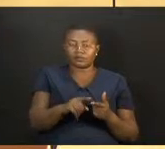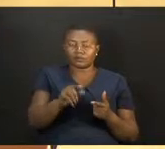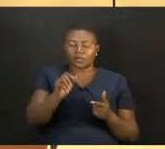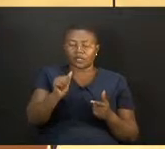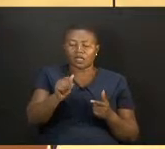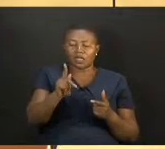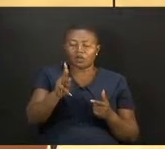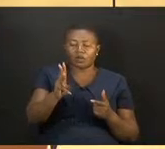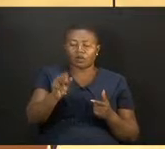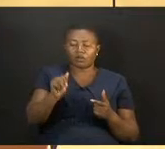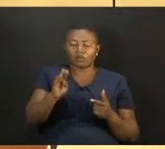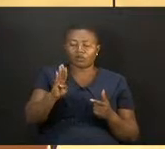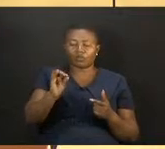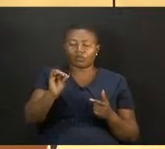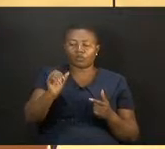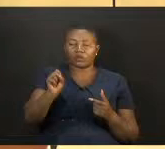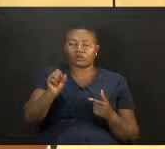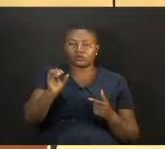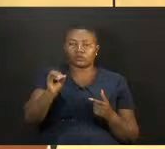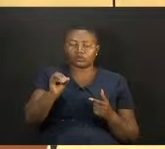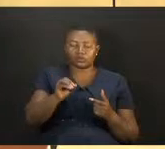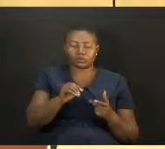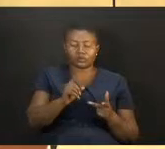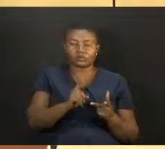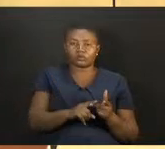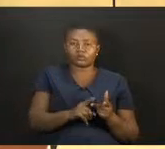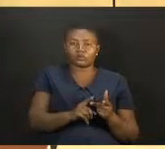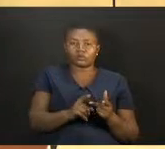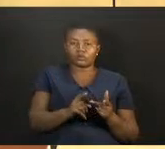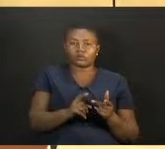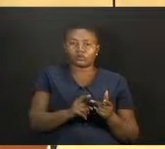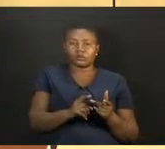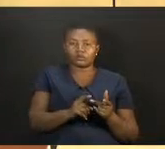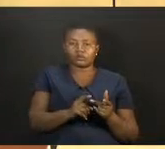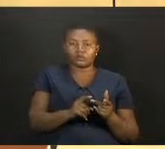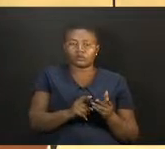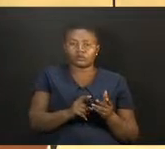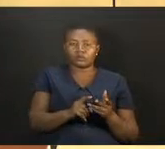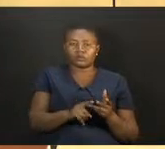Akwabuaso, IX, Ikoso,